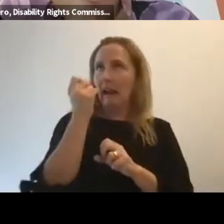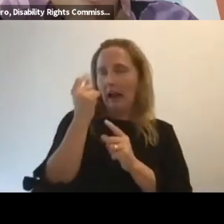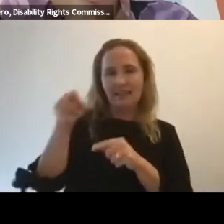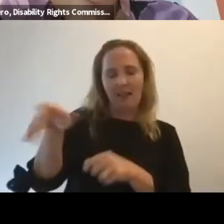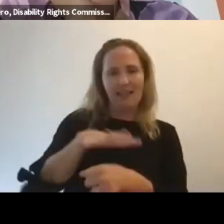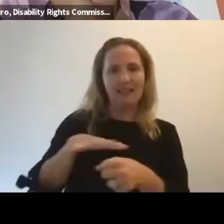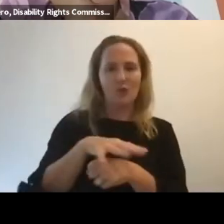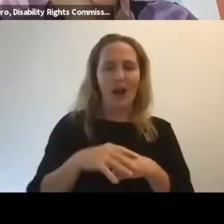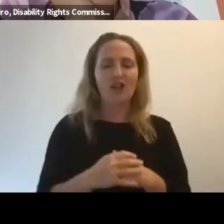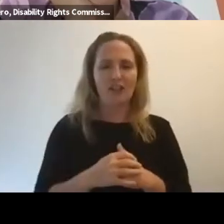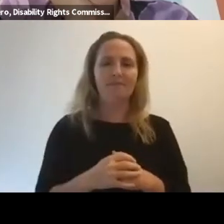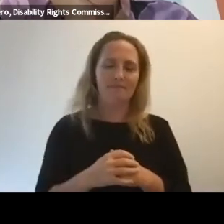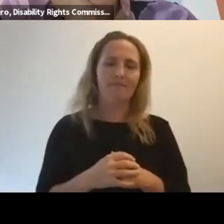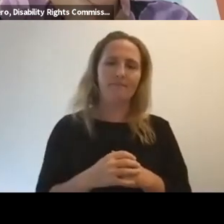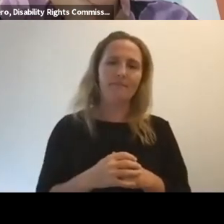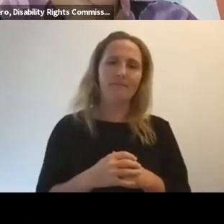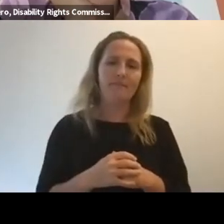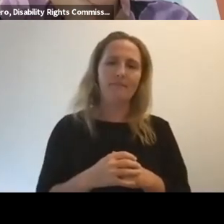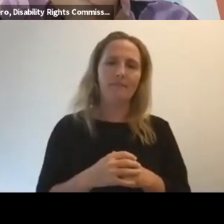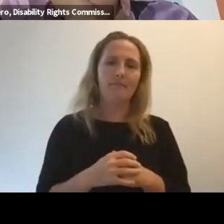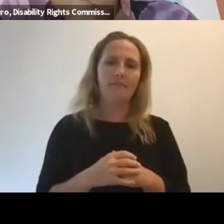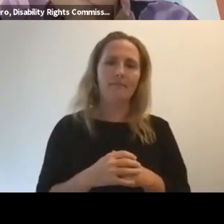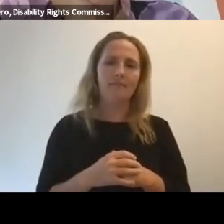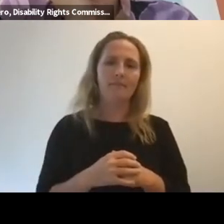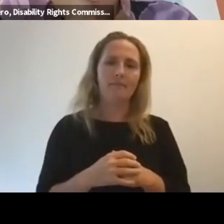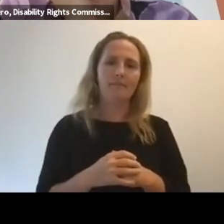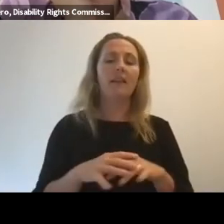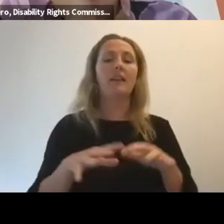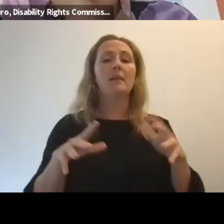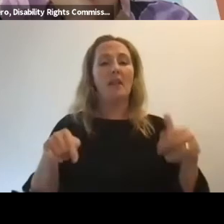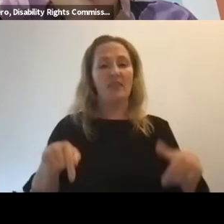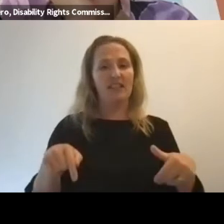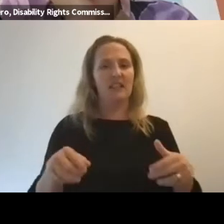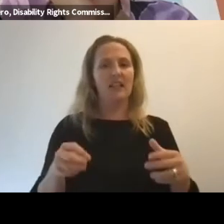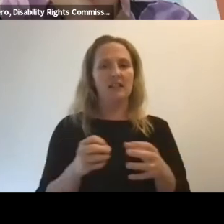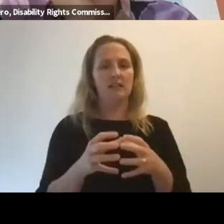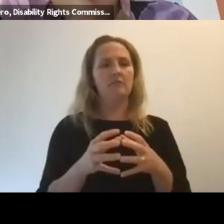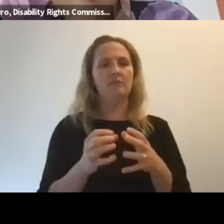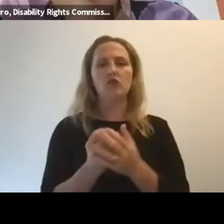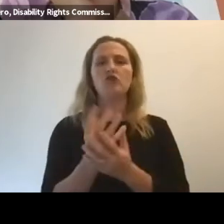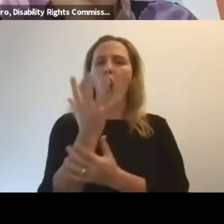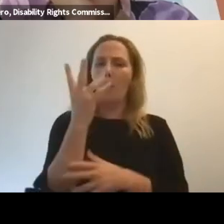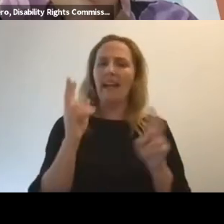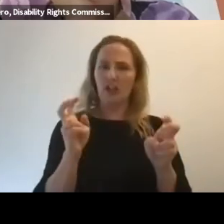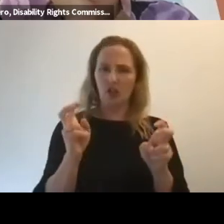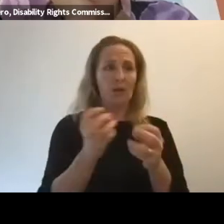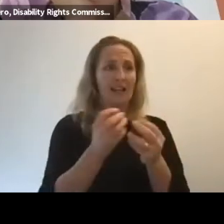is societally it is a growing issue. You know, those that have technology, those that have the